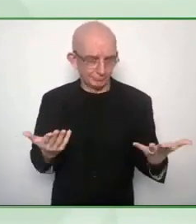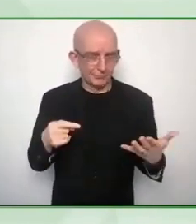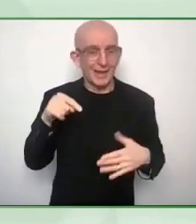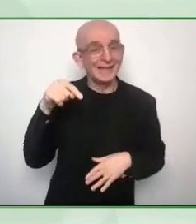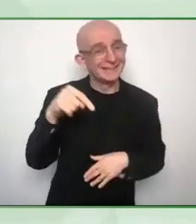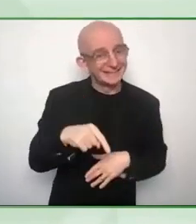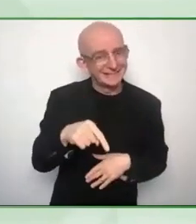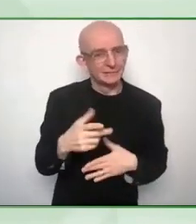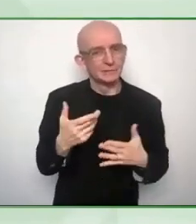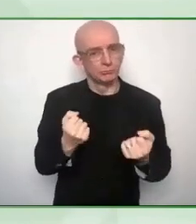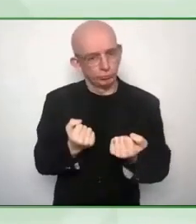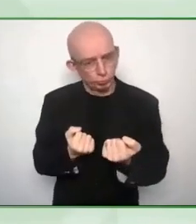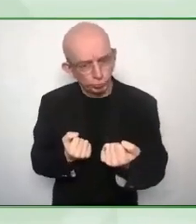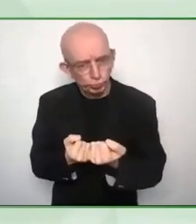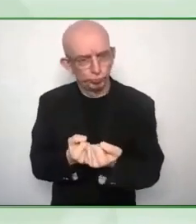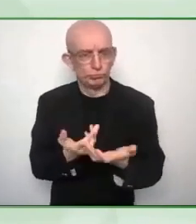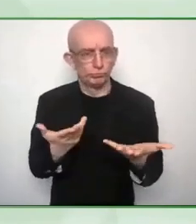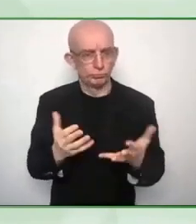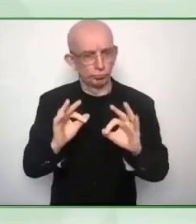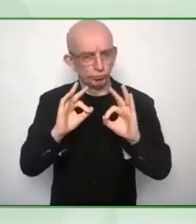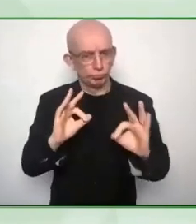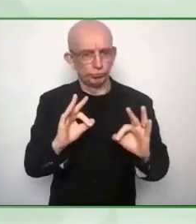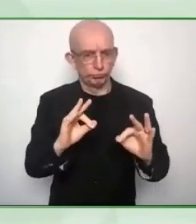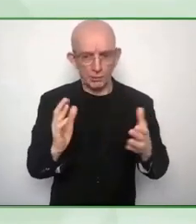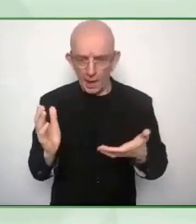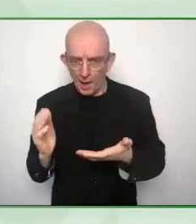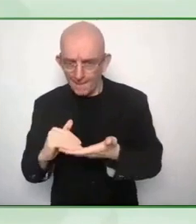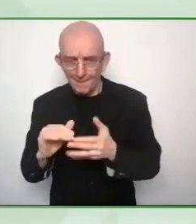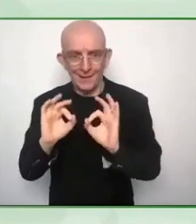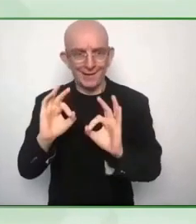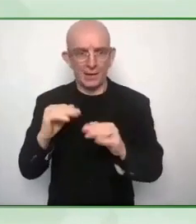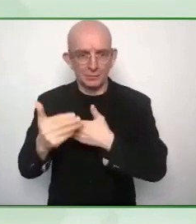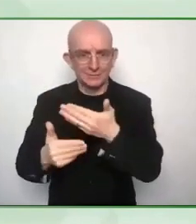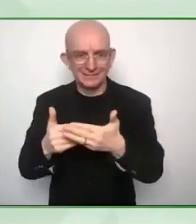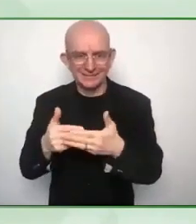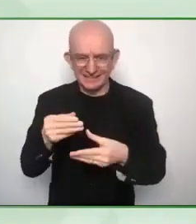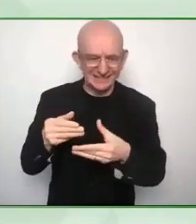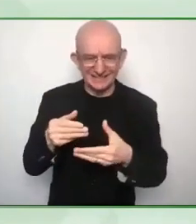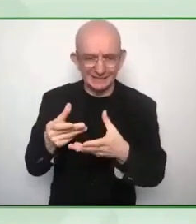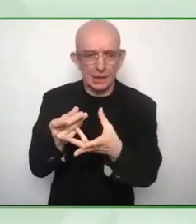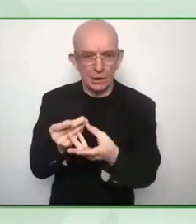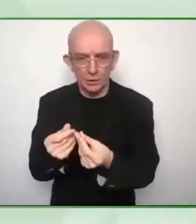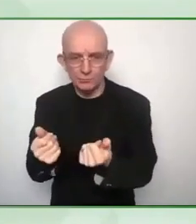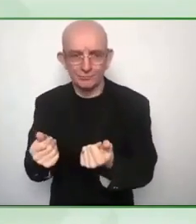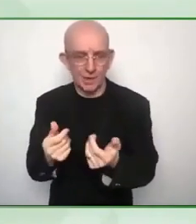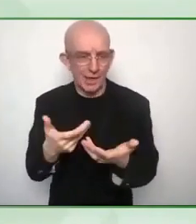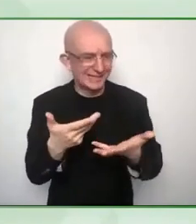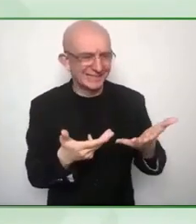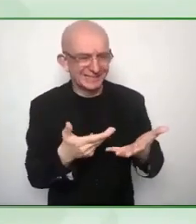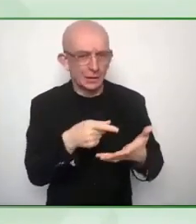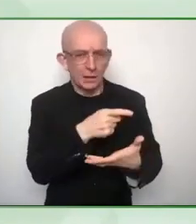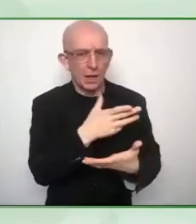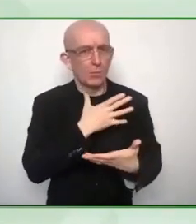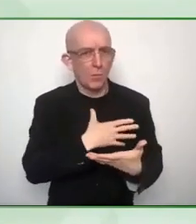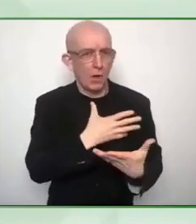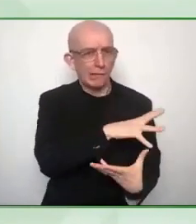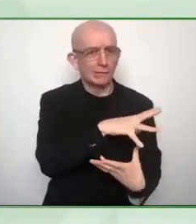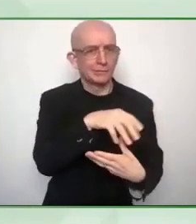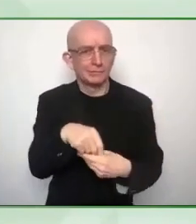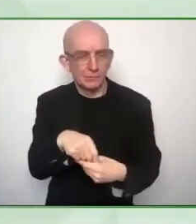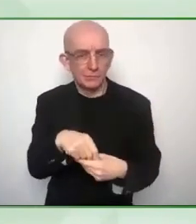in programs related to community inclusion, and we want to bring that experience together and sort of make interact the